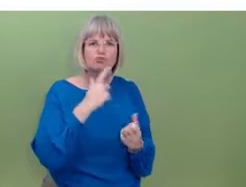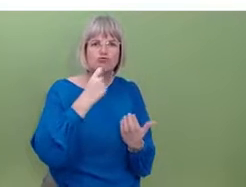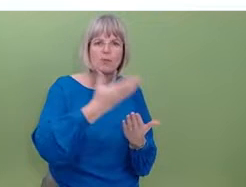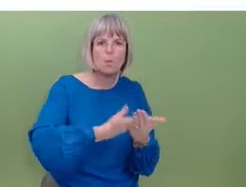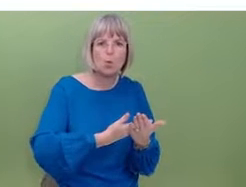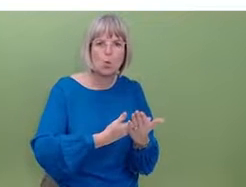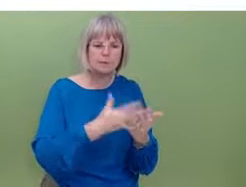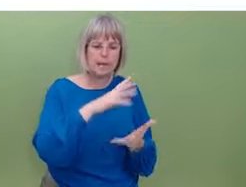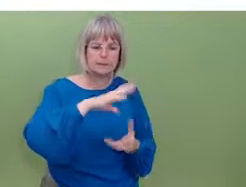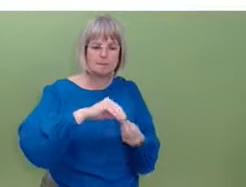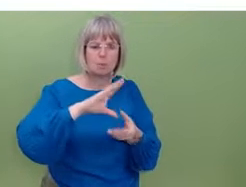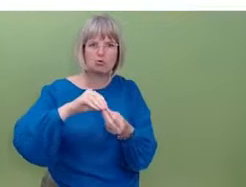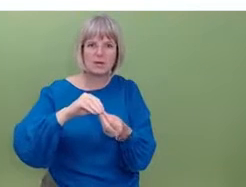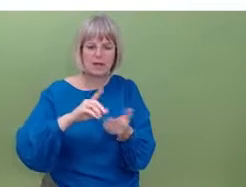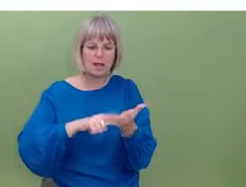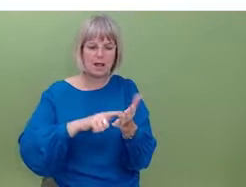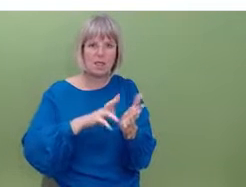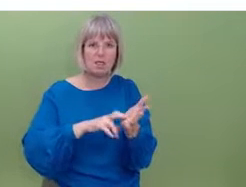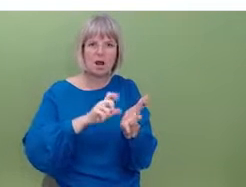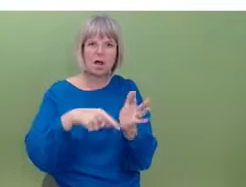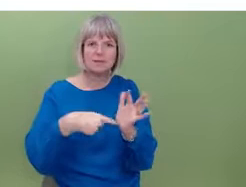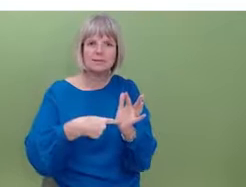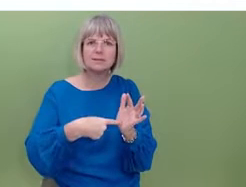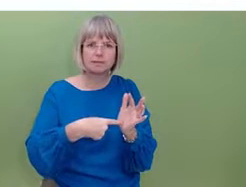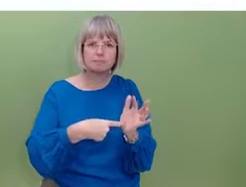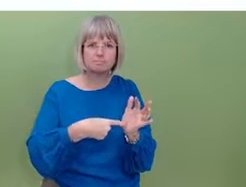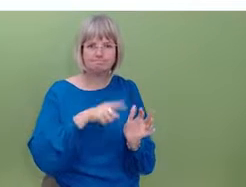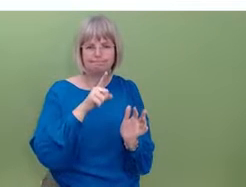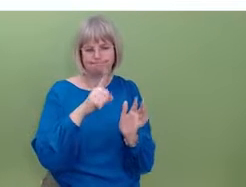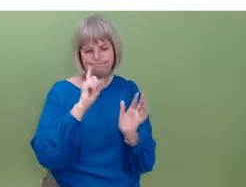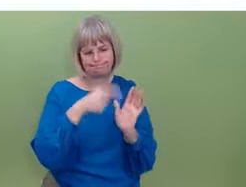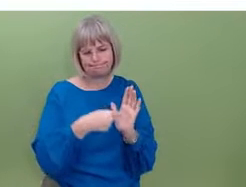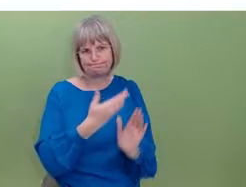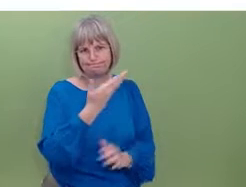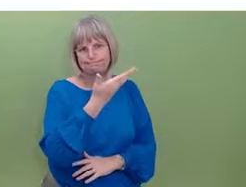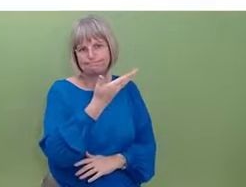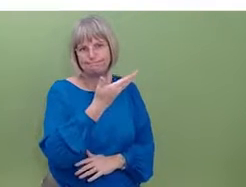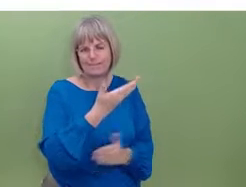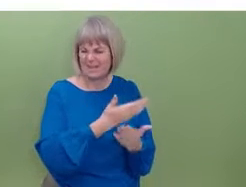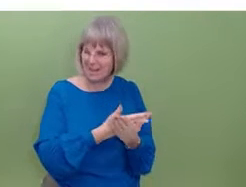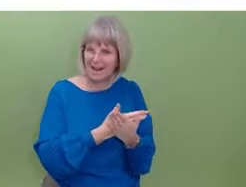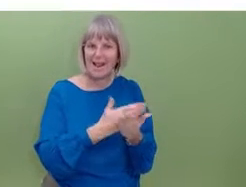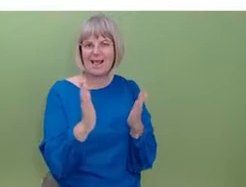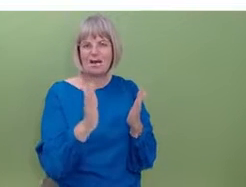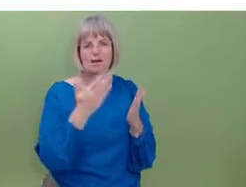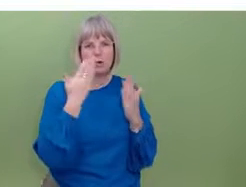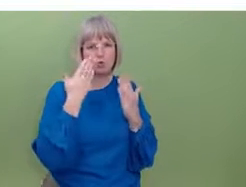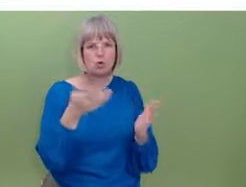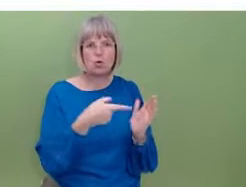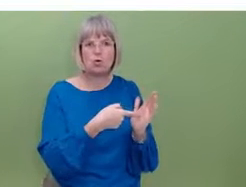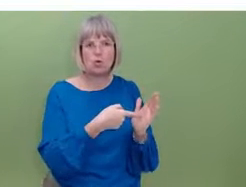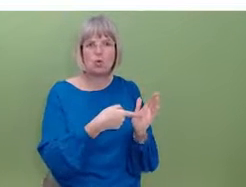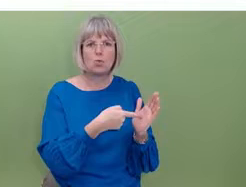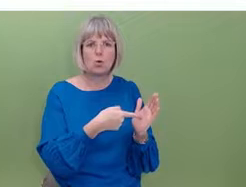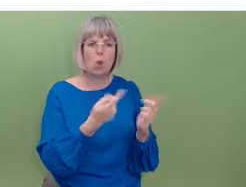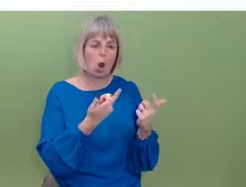Health recently, and it just shows very clearly the association with the lockdown,